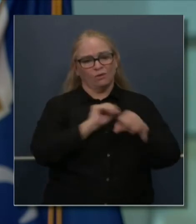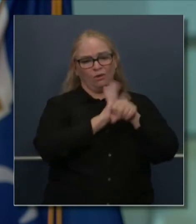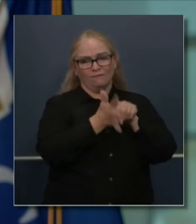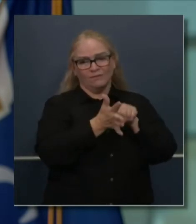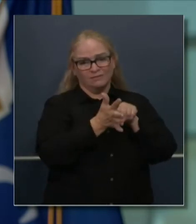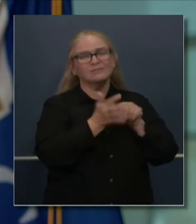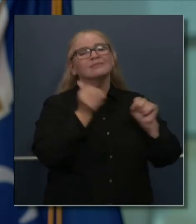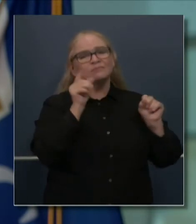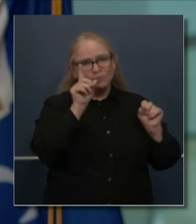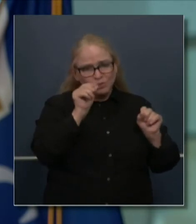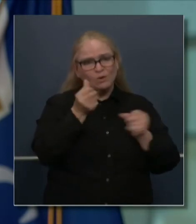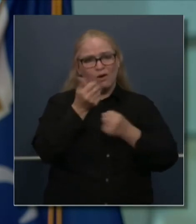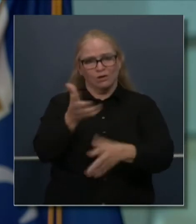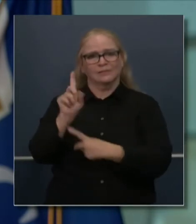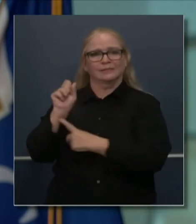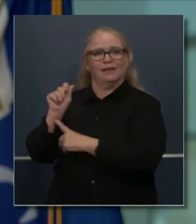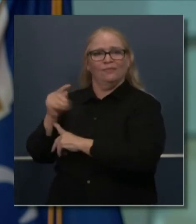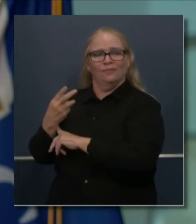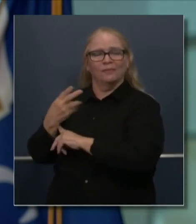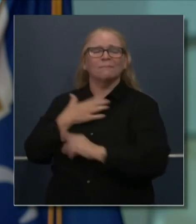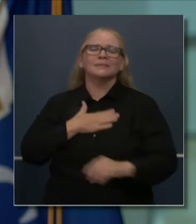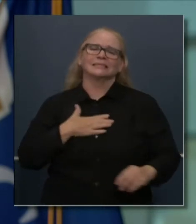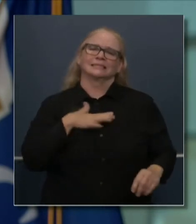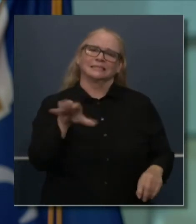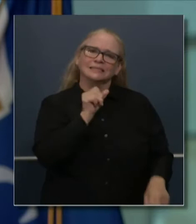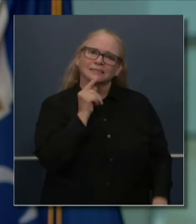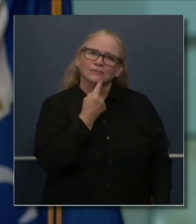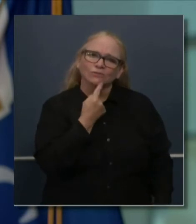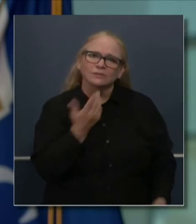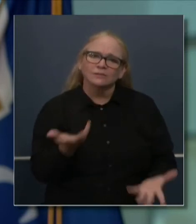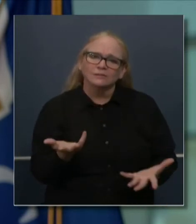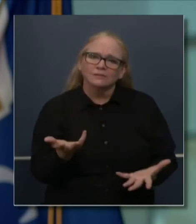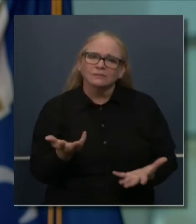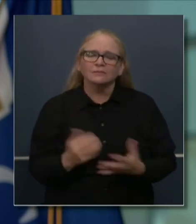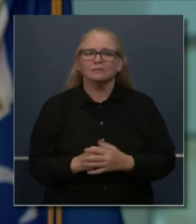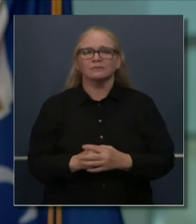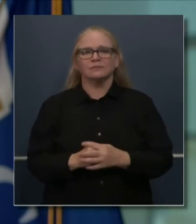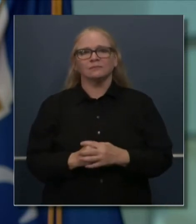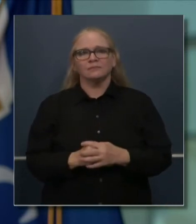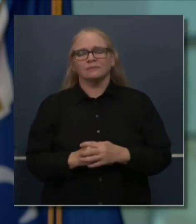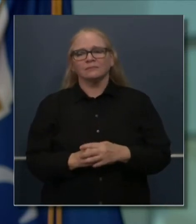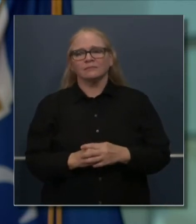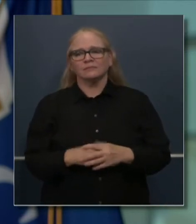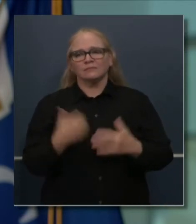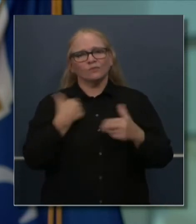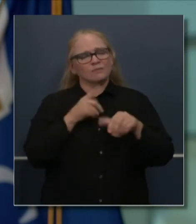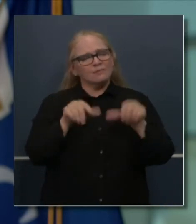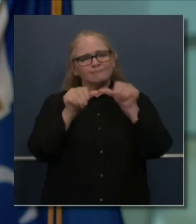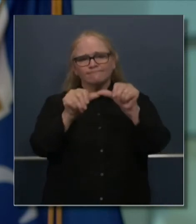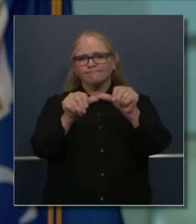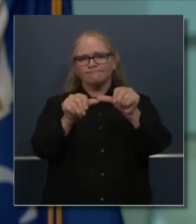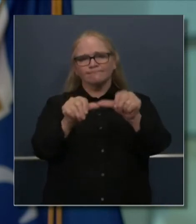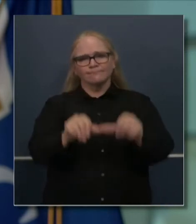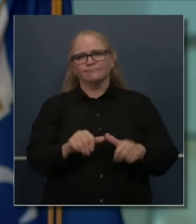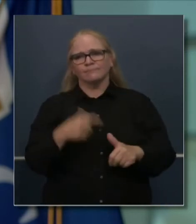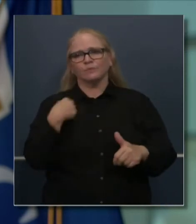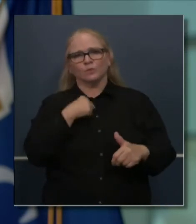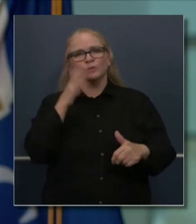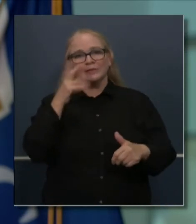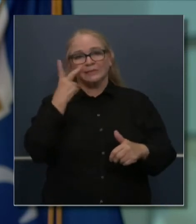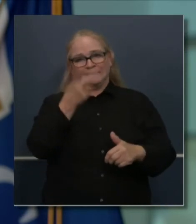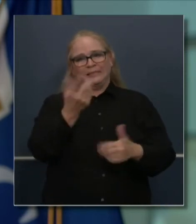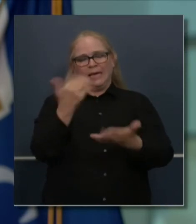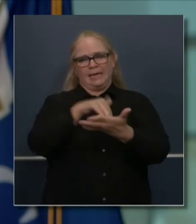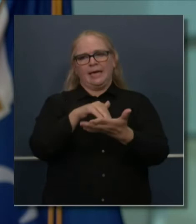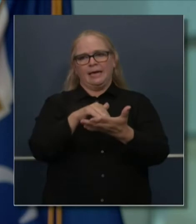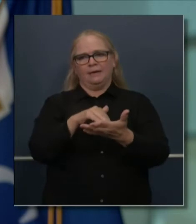please, take it seriously. And if we do continue to, we will be back in a modified